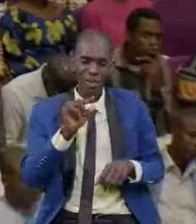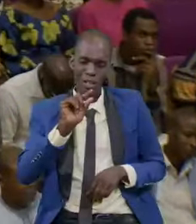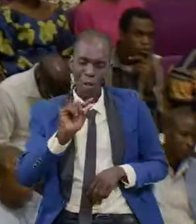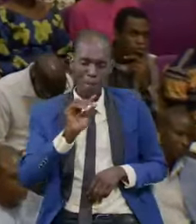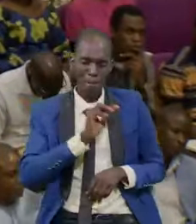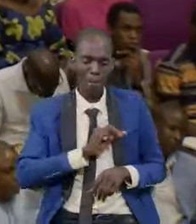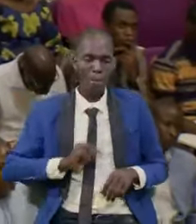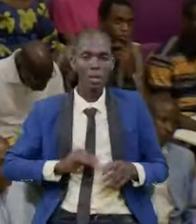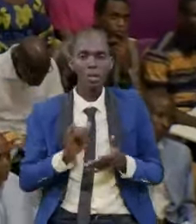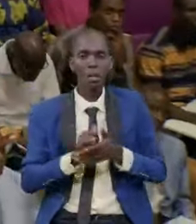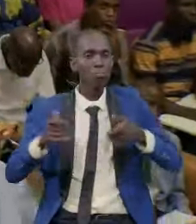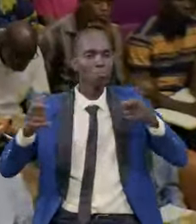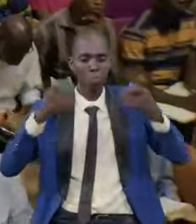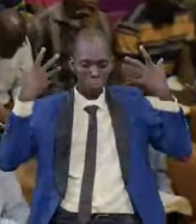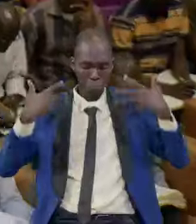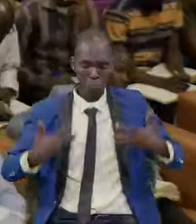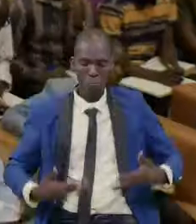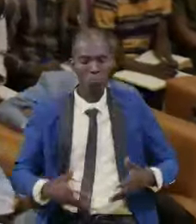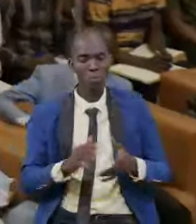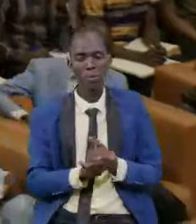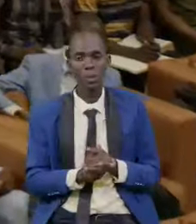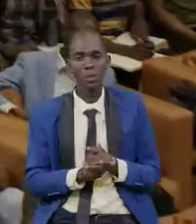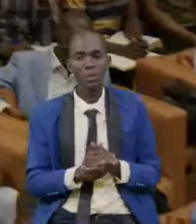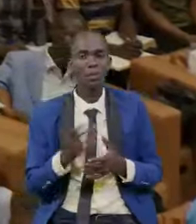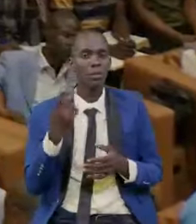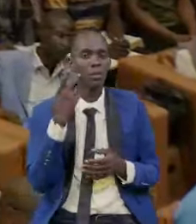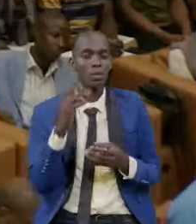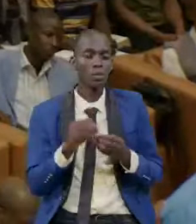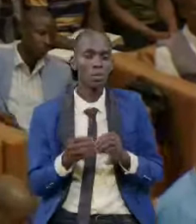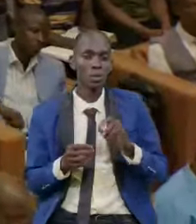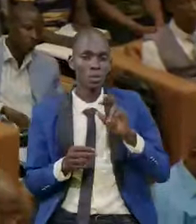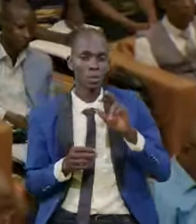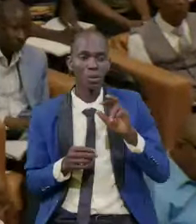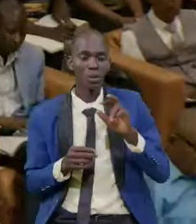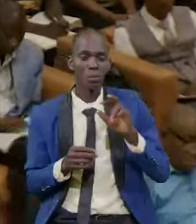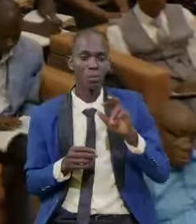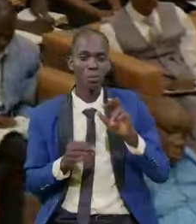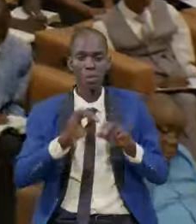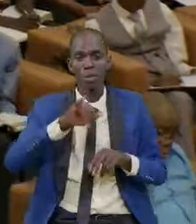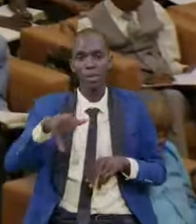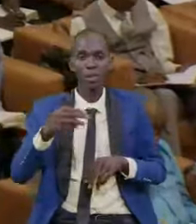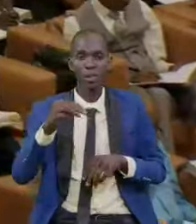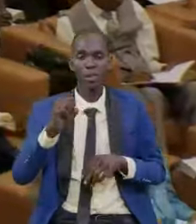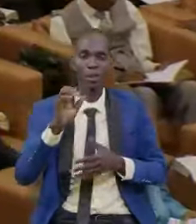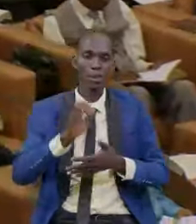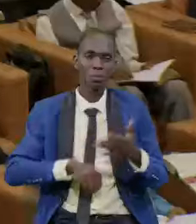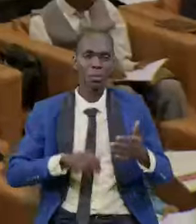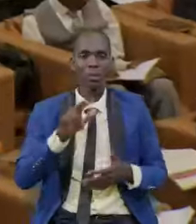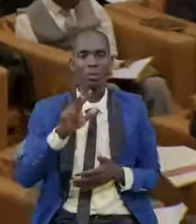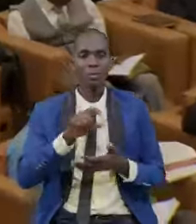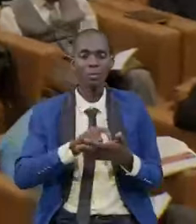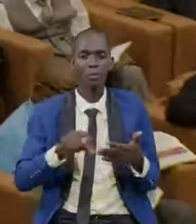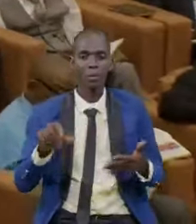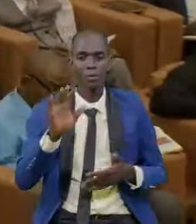controls everything. It's number 3, verse, that's James chapter 3,